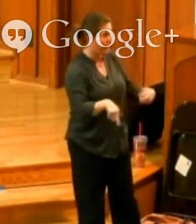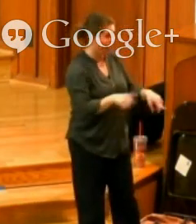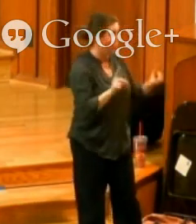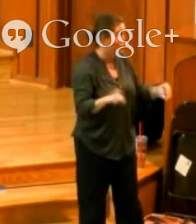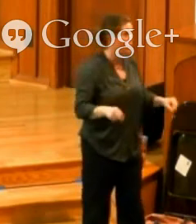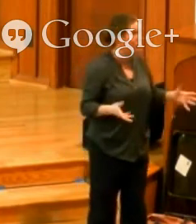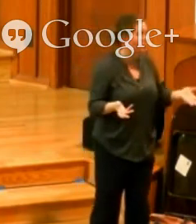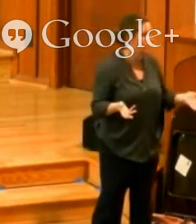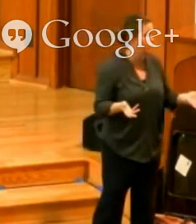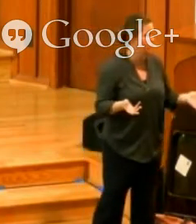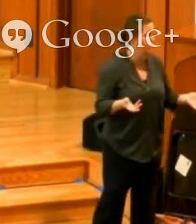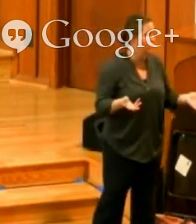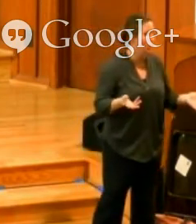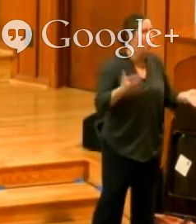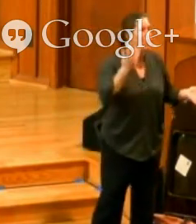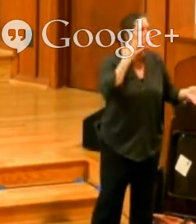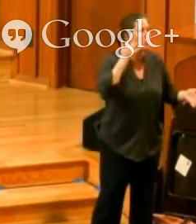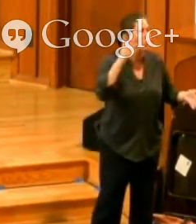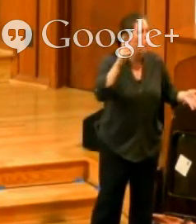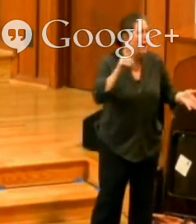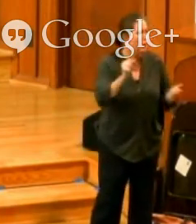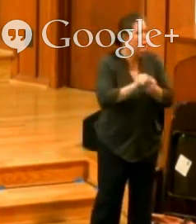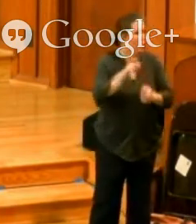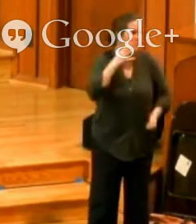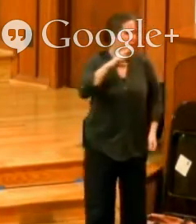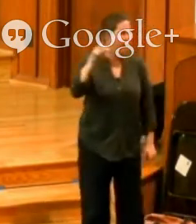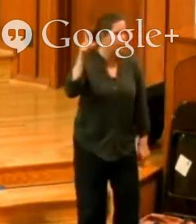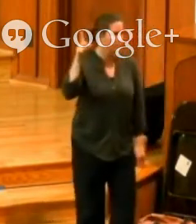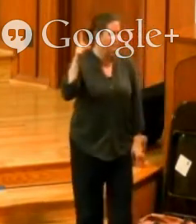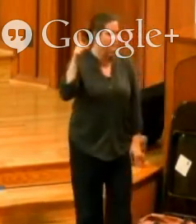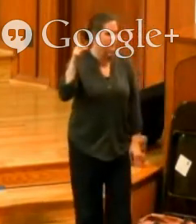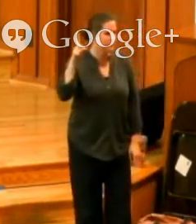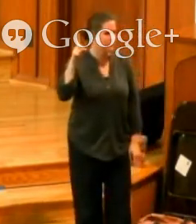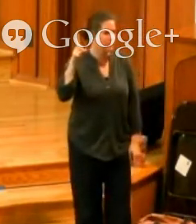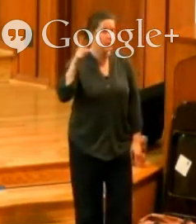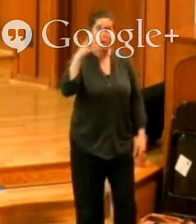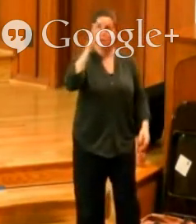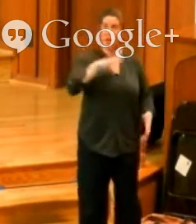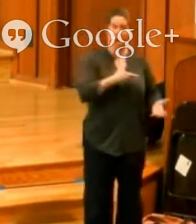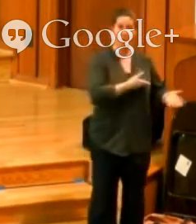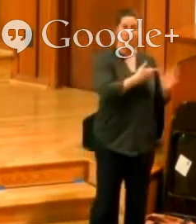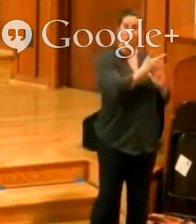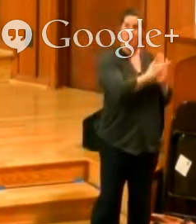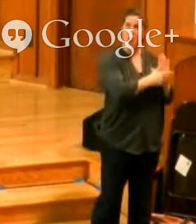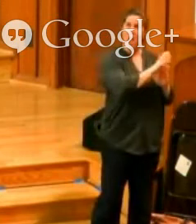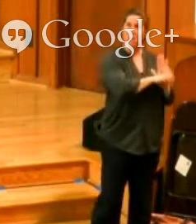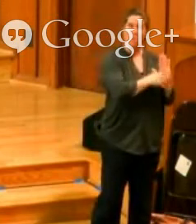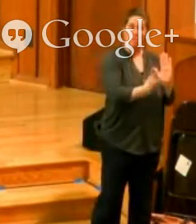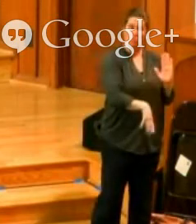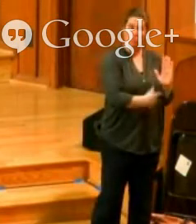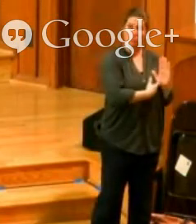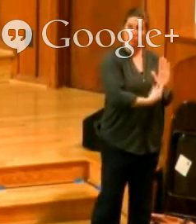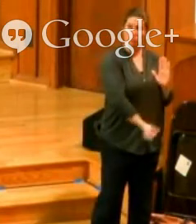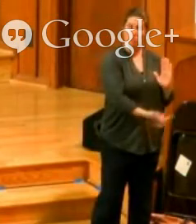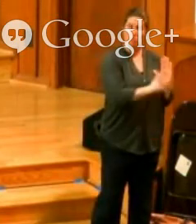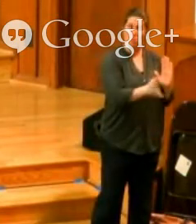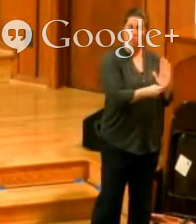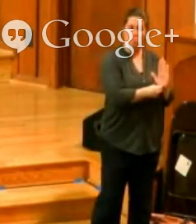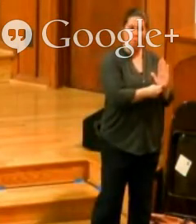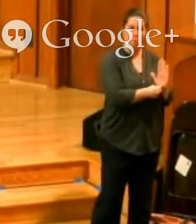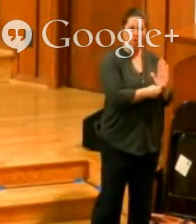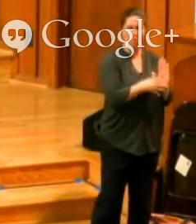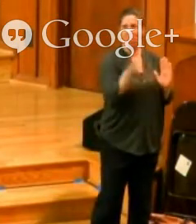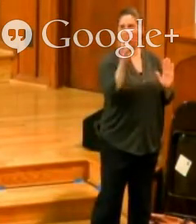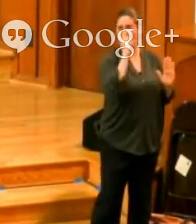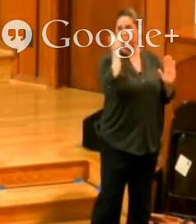So why do we do that with God? Why do we say, God, we're not under law anymore. We're under grace. Look what Romans chapter 6 says. It says,